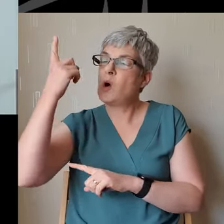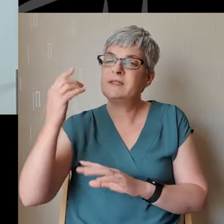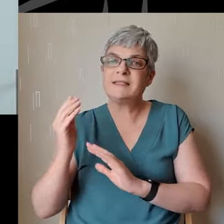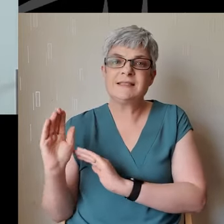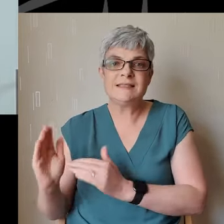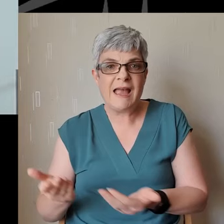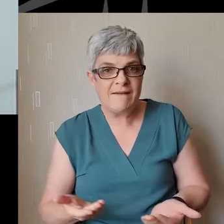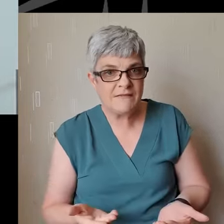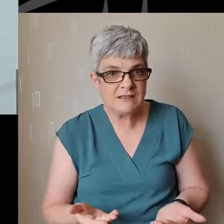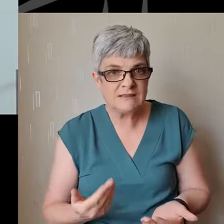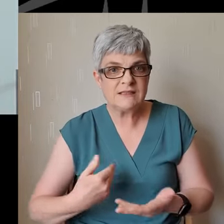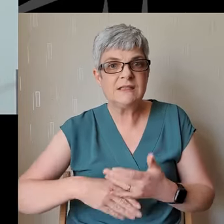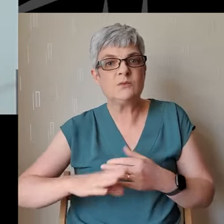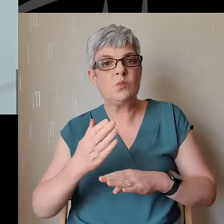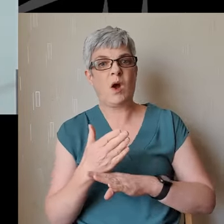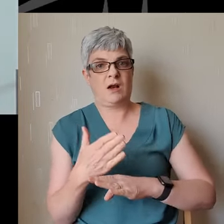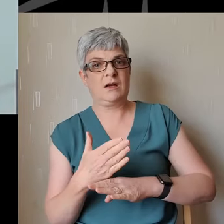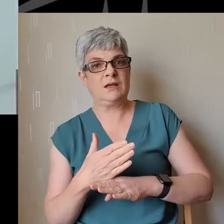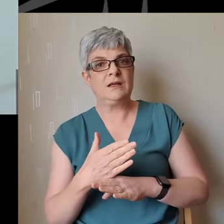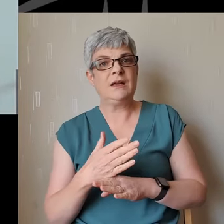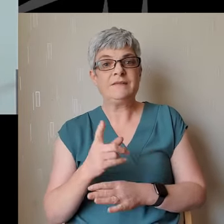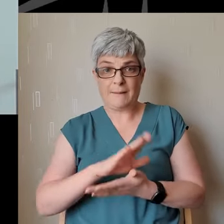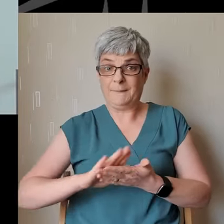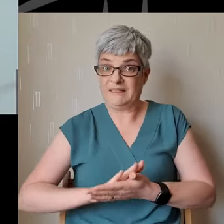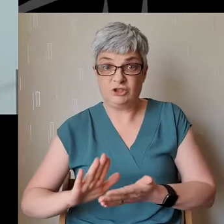at work is a cause for joy.